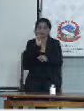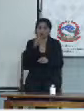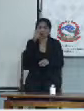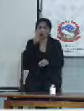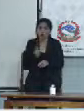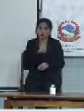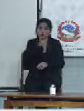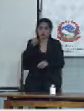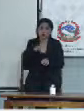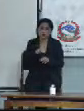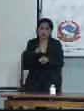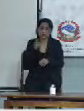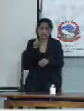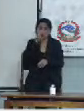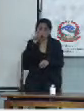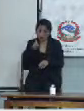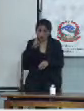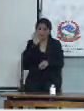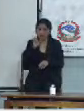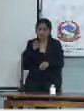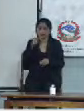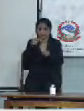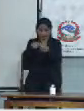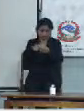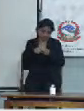Q&A. Thank you. Namaste.